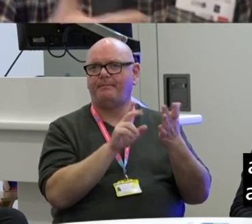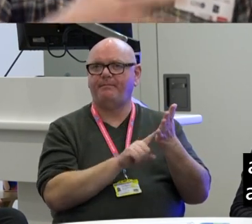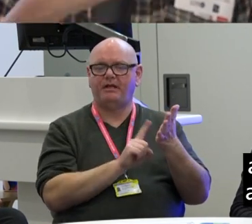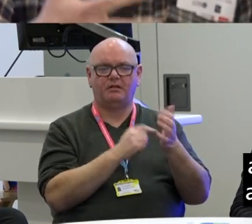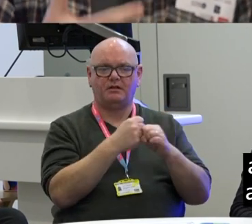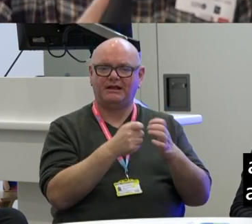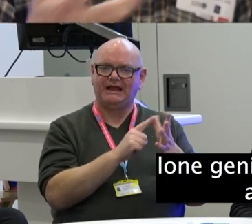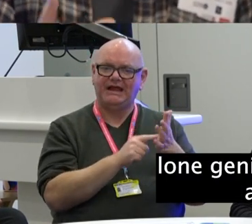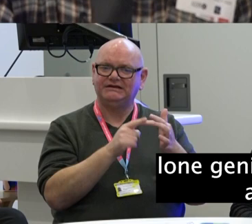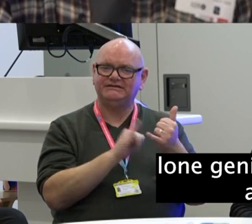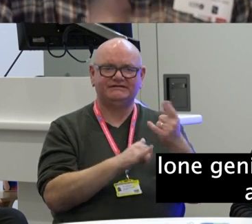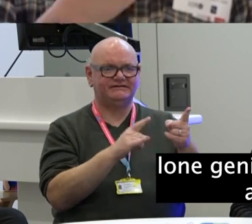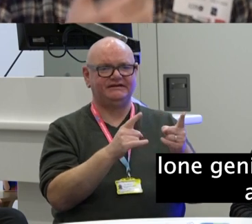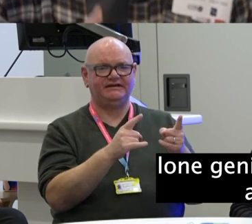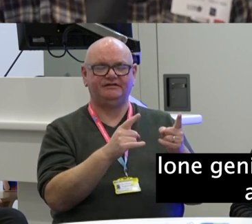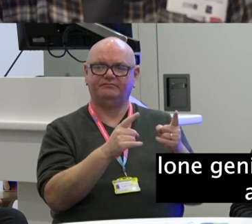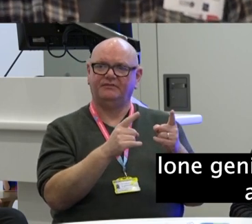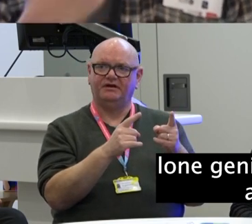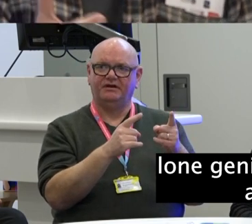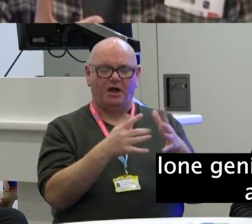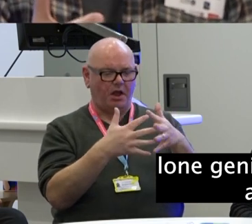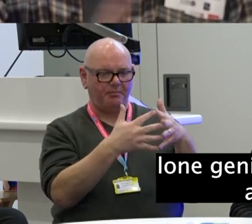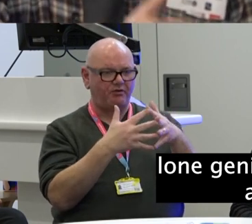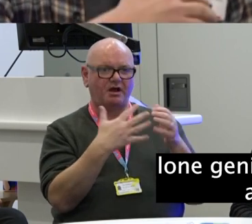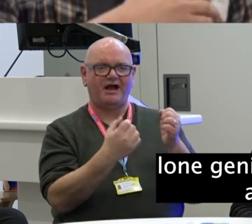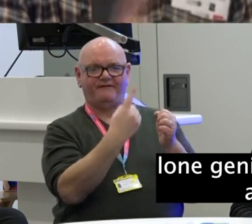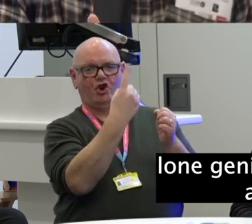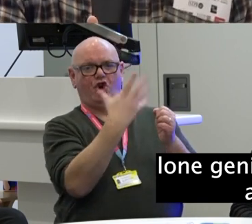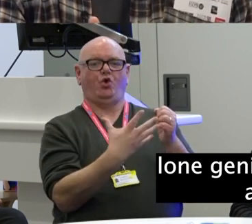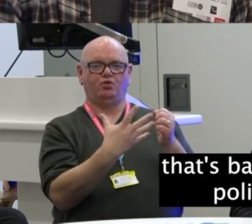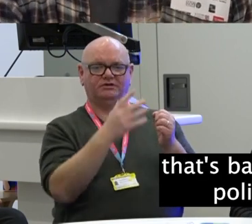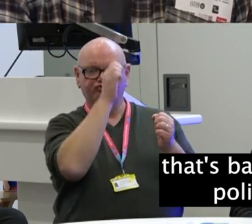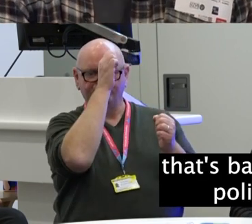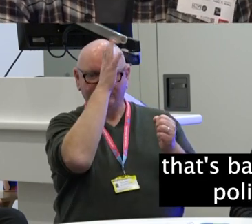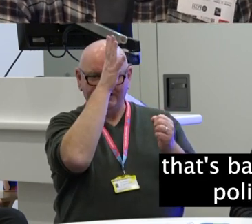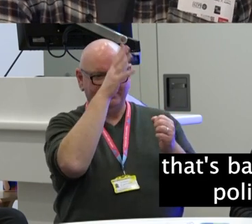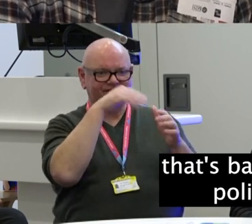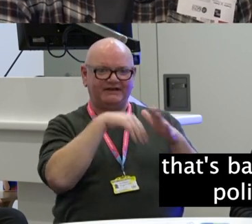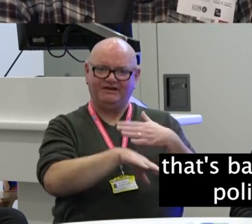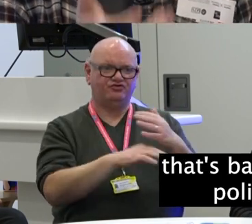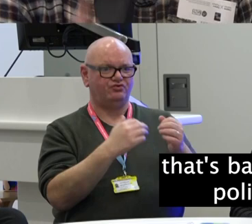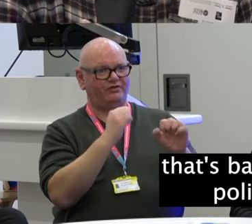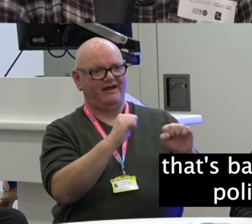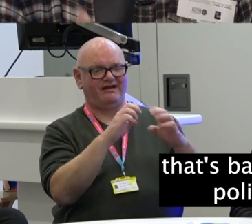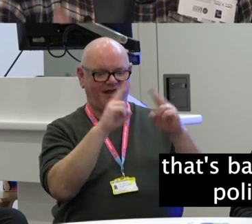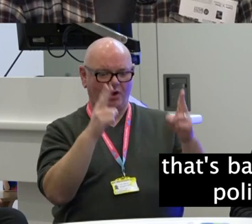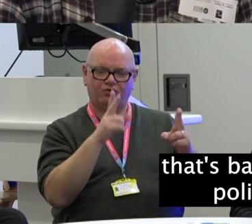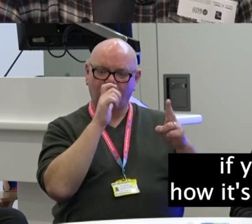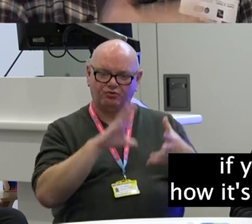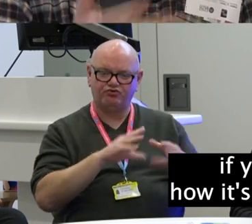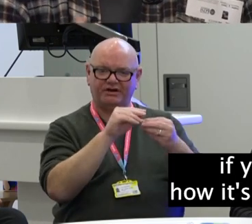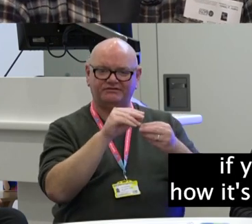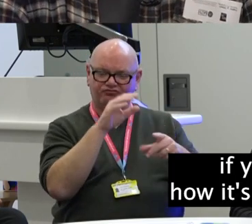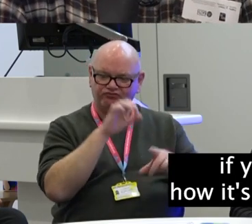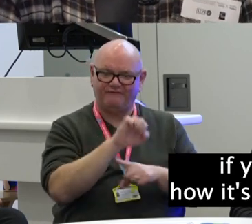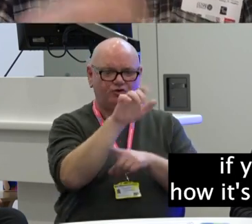ideas about the Silicon Valley lone genius who goes off into their garage and creates a revolution, that's baked into the creative industry's policy and understanding that if